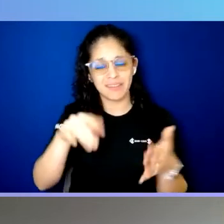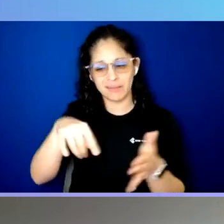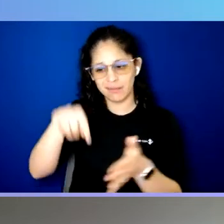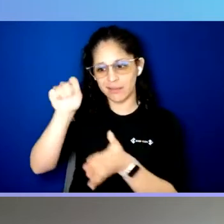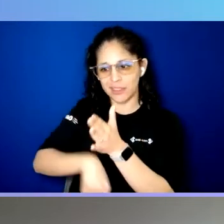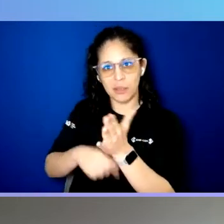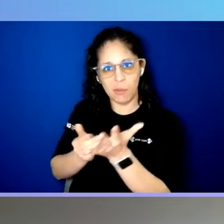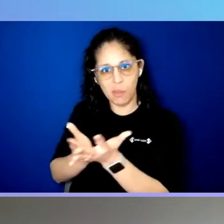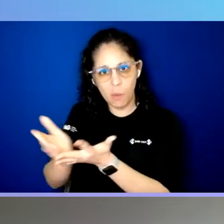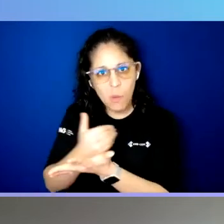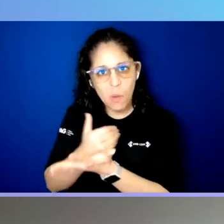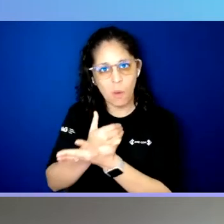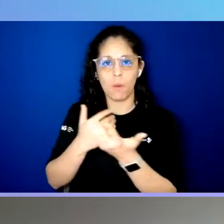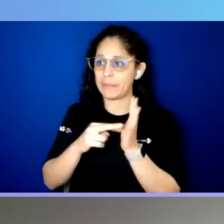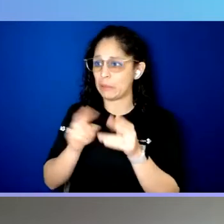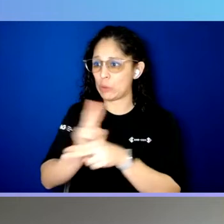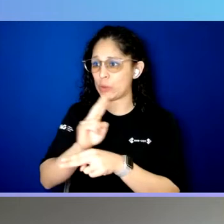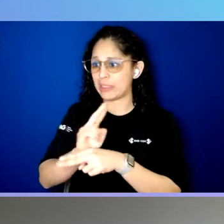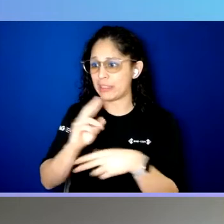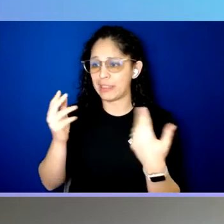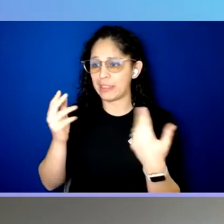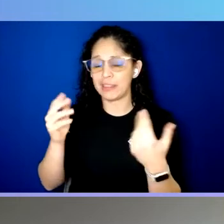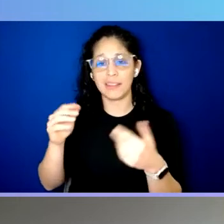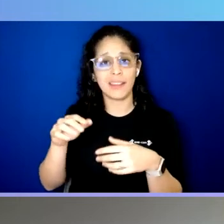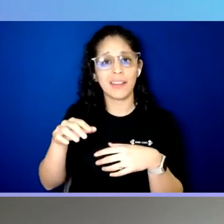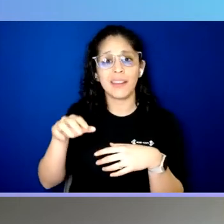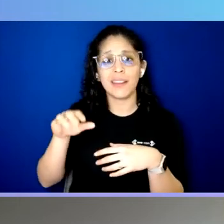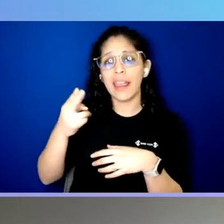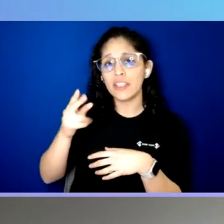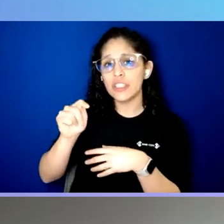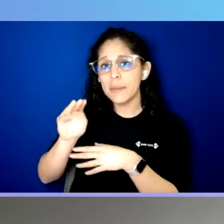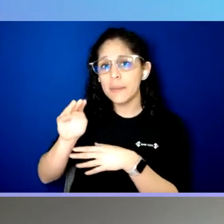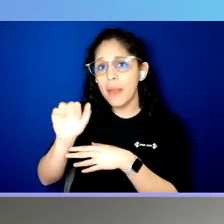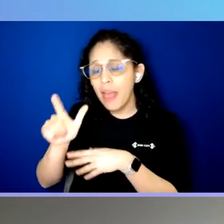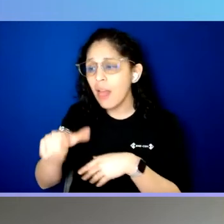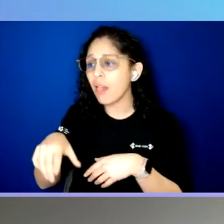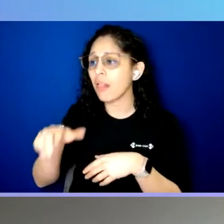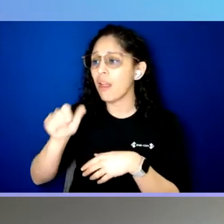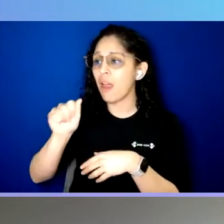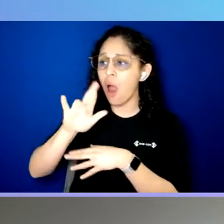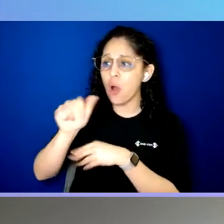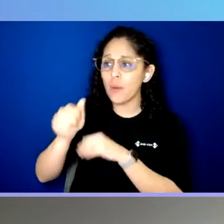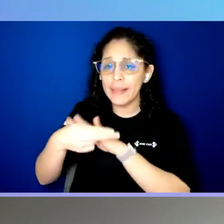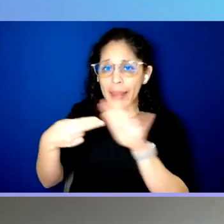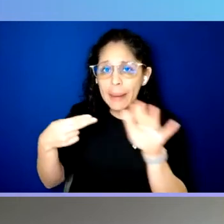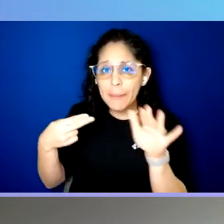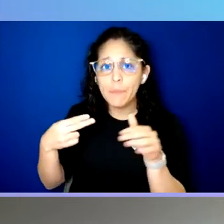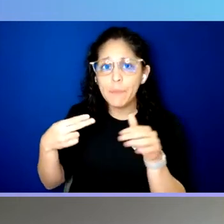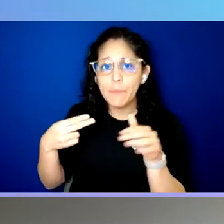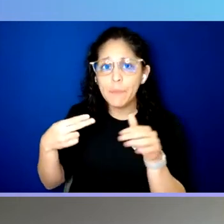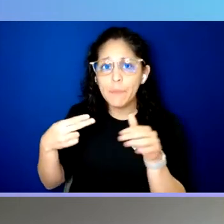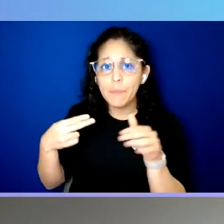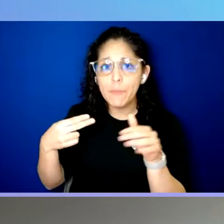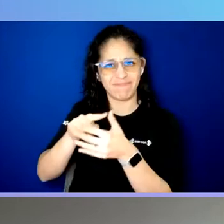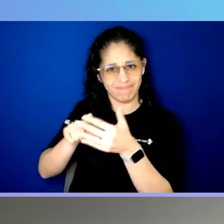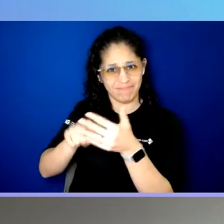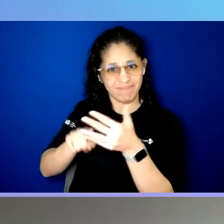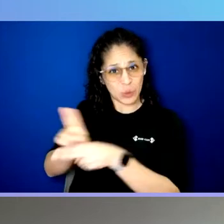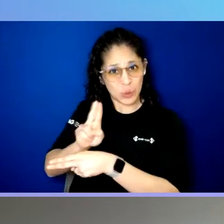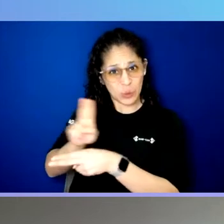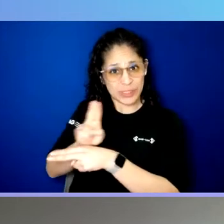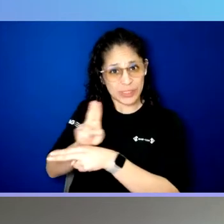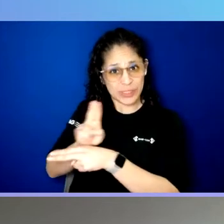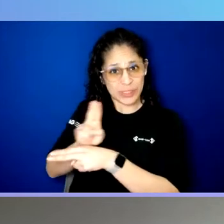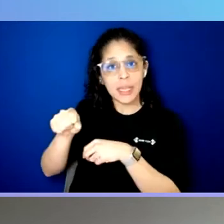semantic HTML, area labels, and not only using them, but how well